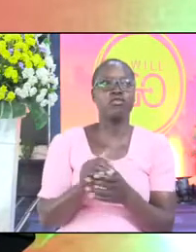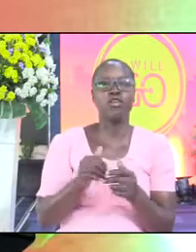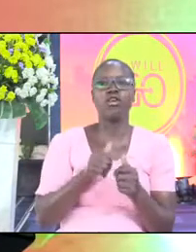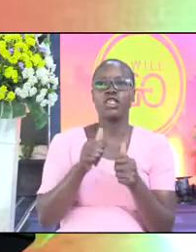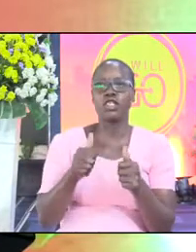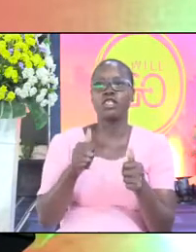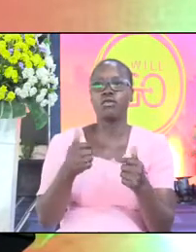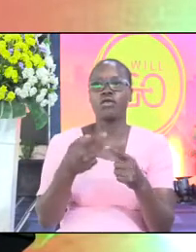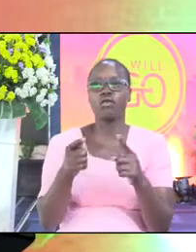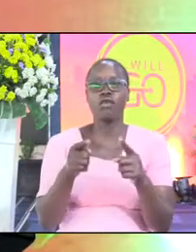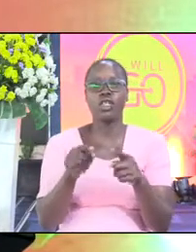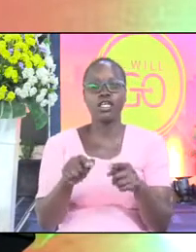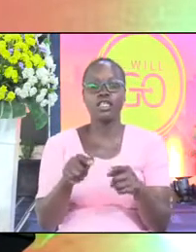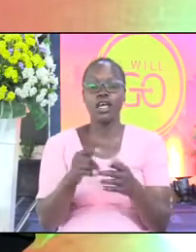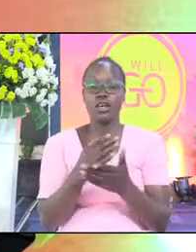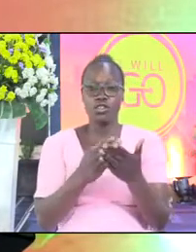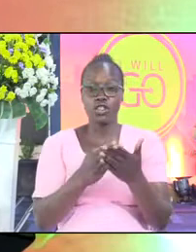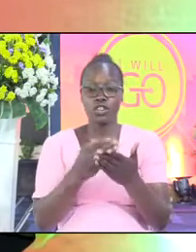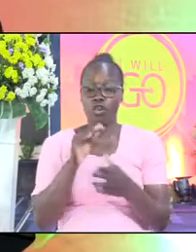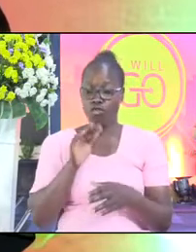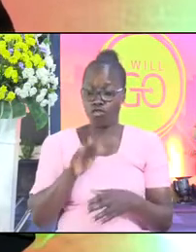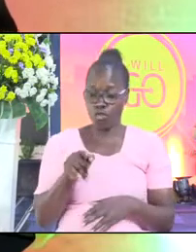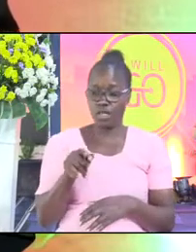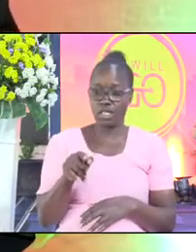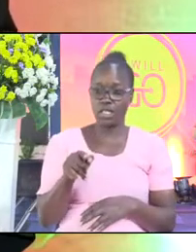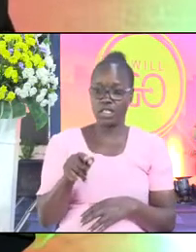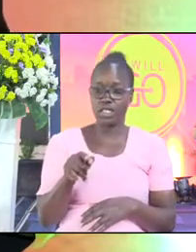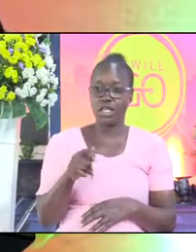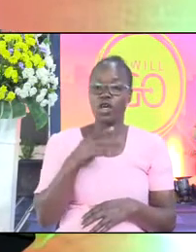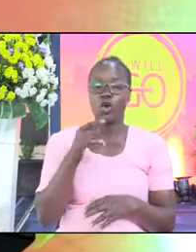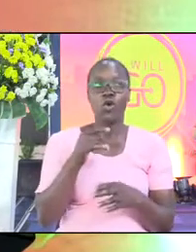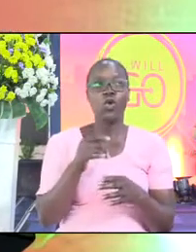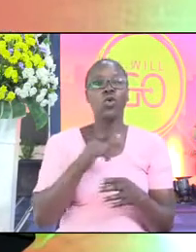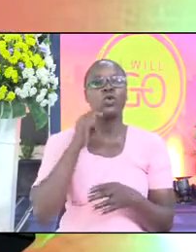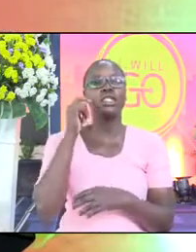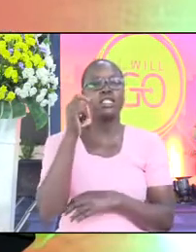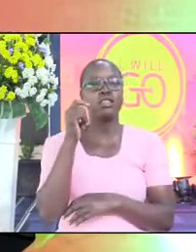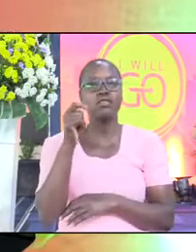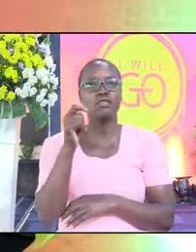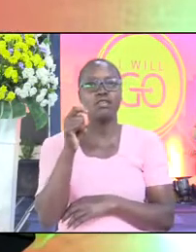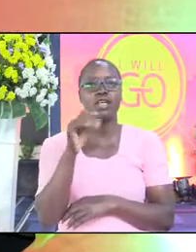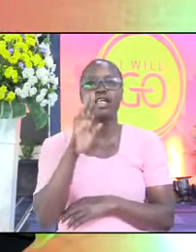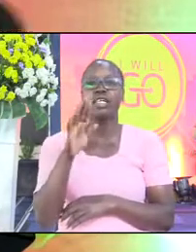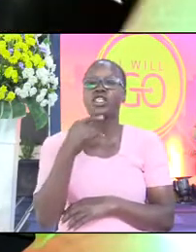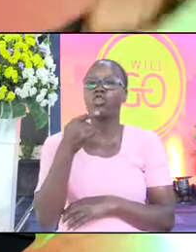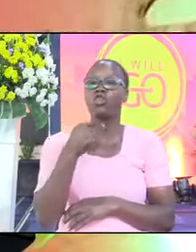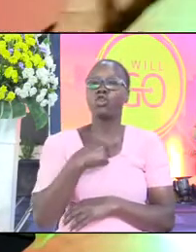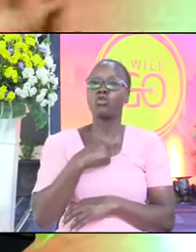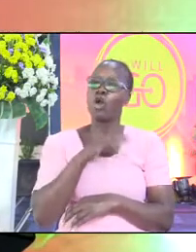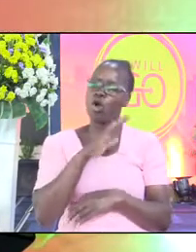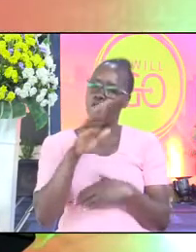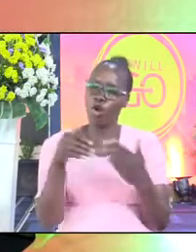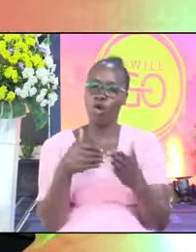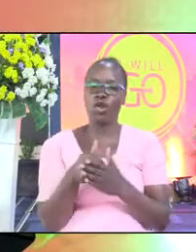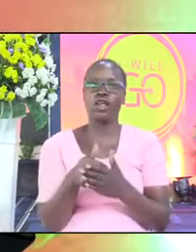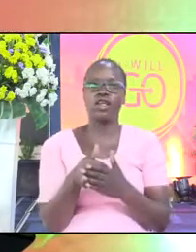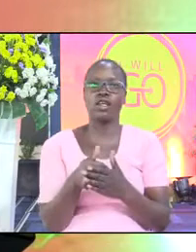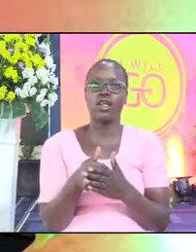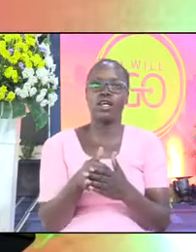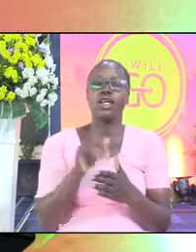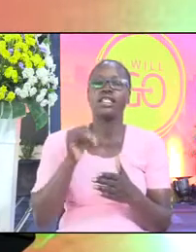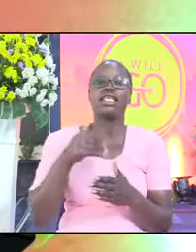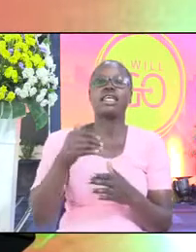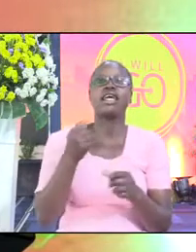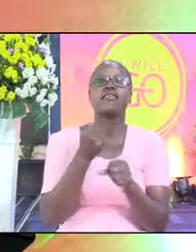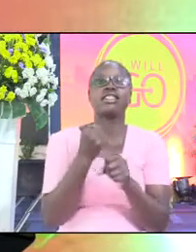the saying of that woman who testified, "He told me all that